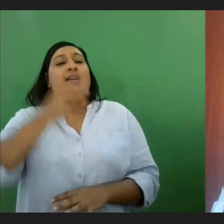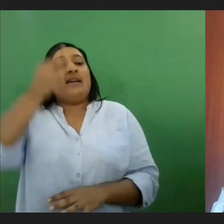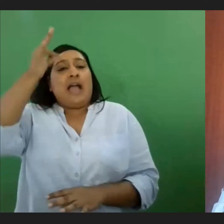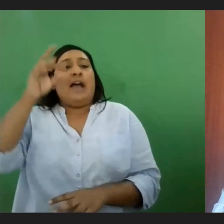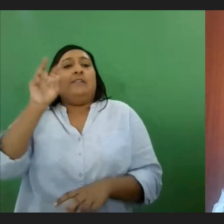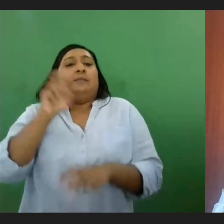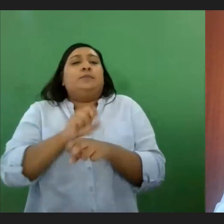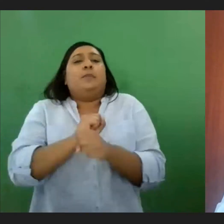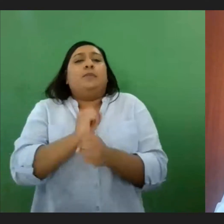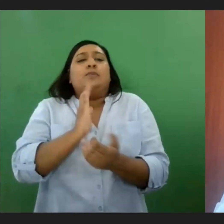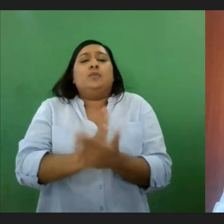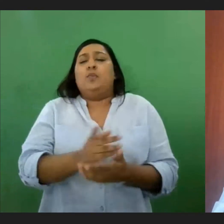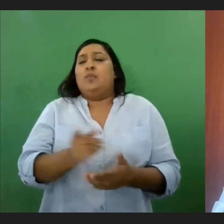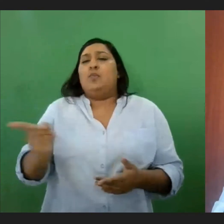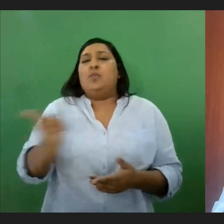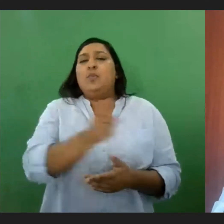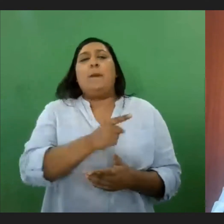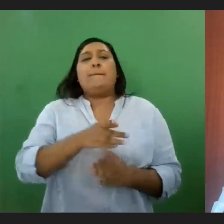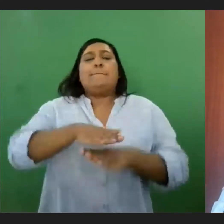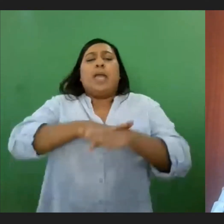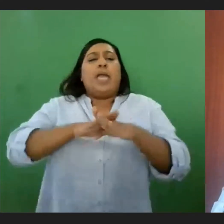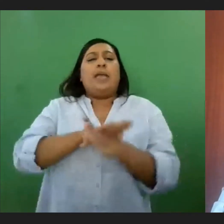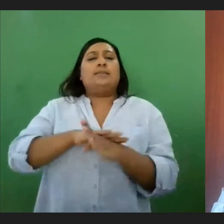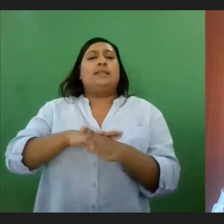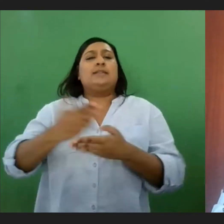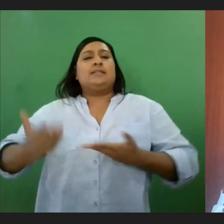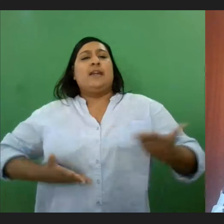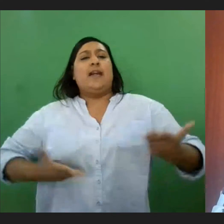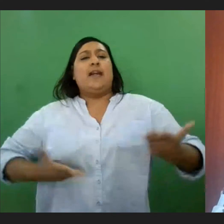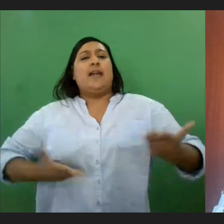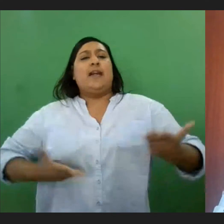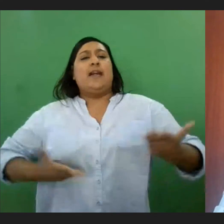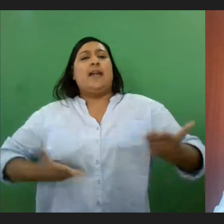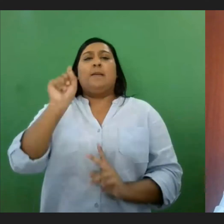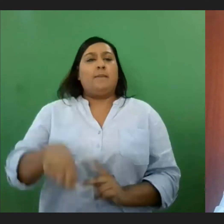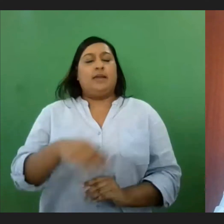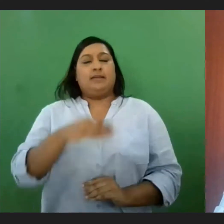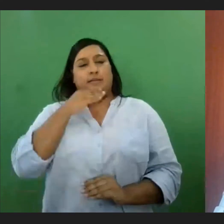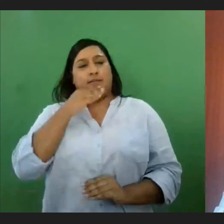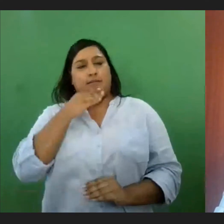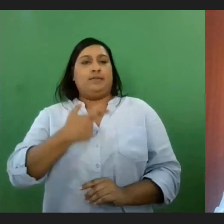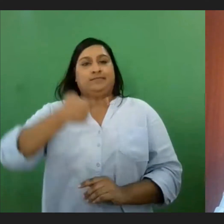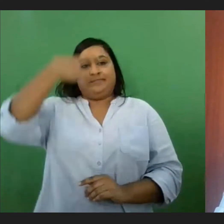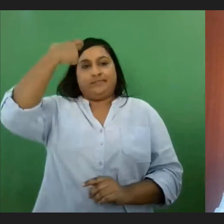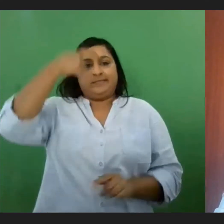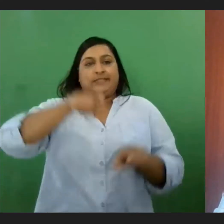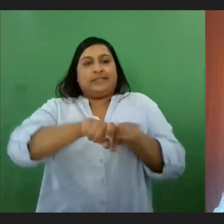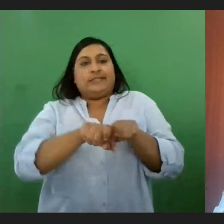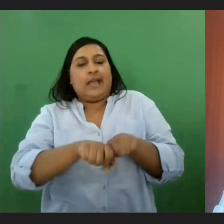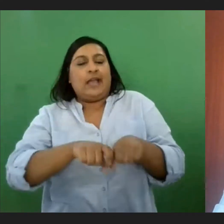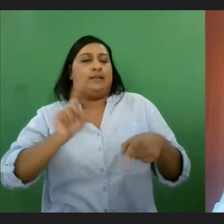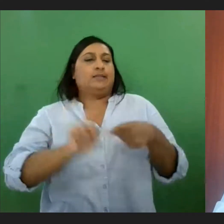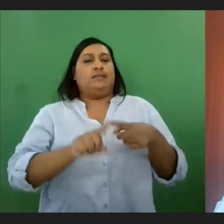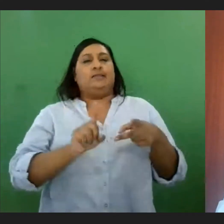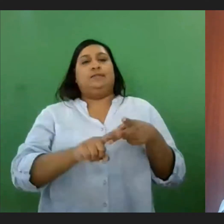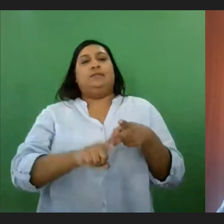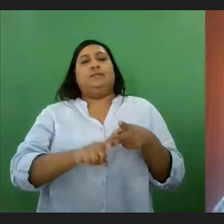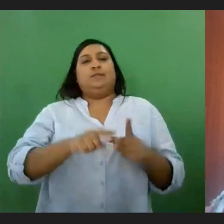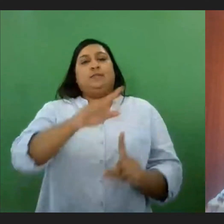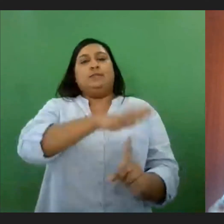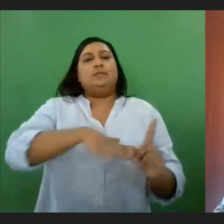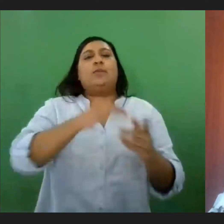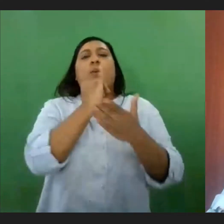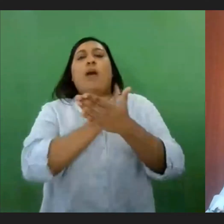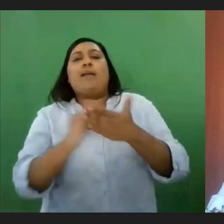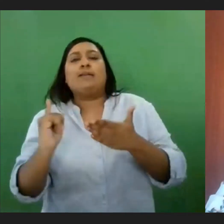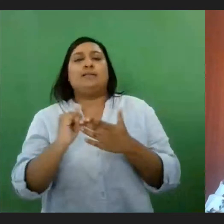basic services, including access to screening and testing sites and quarantine and isolation